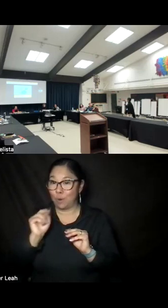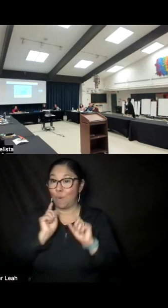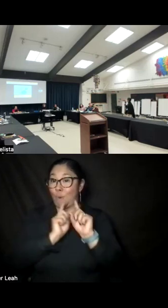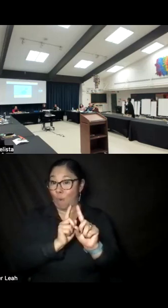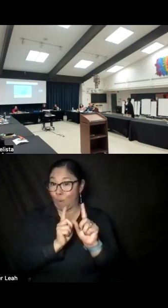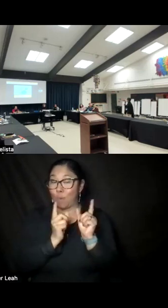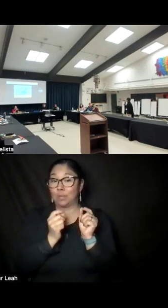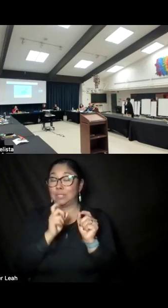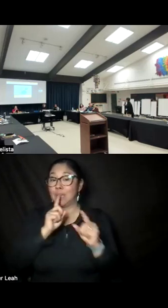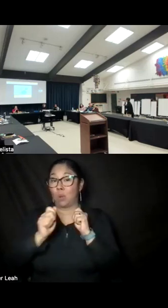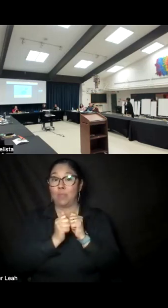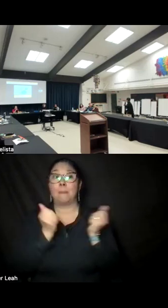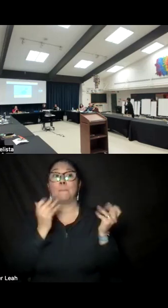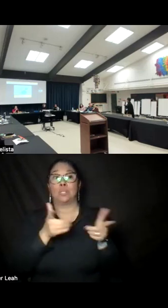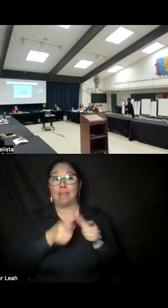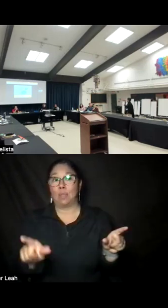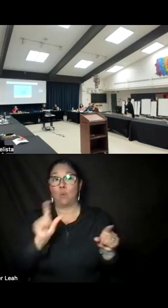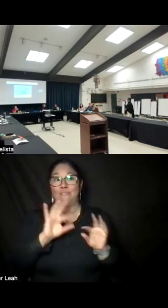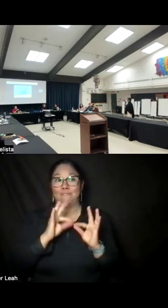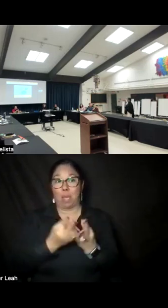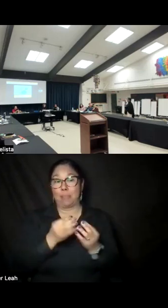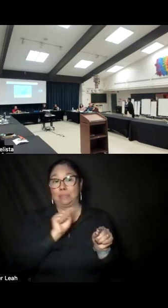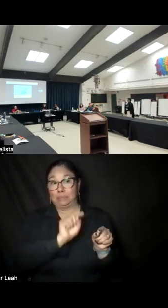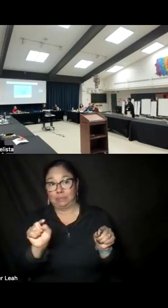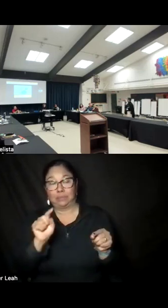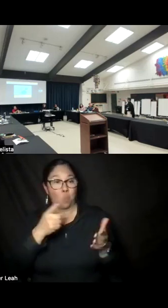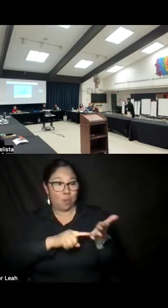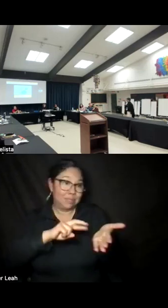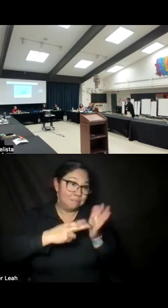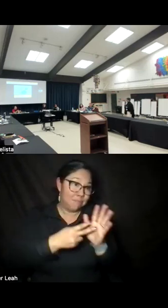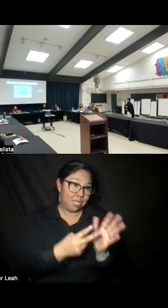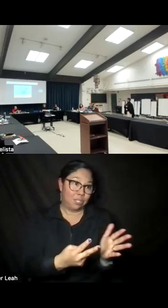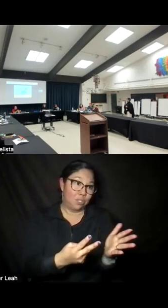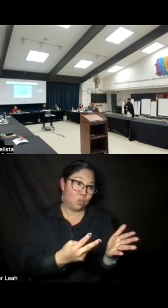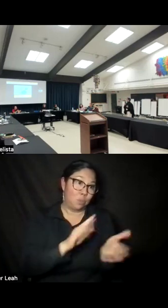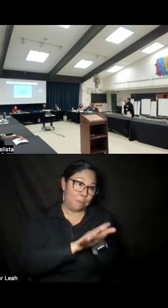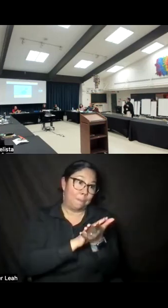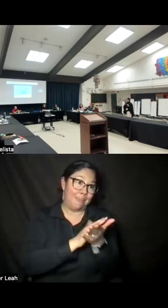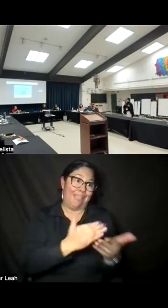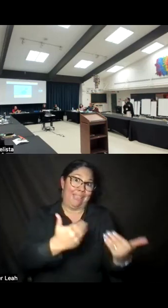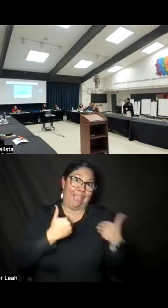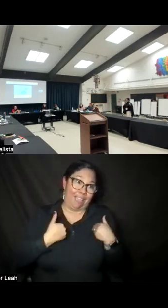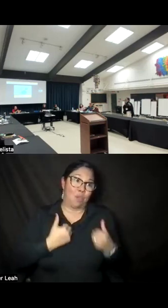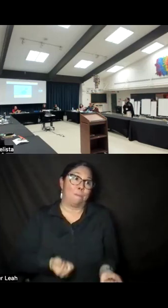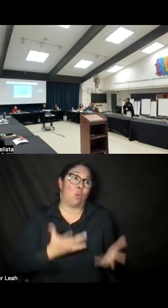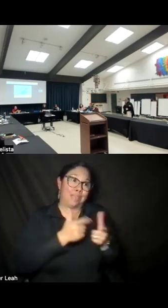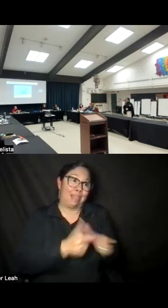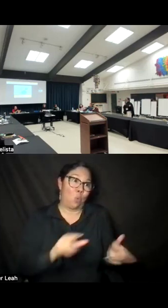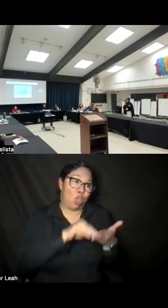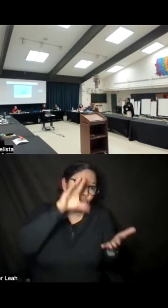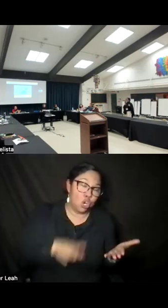to our multilingual families about what it means to be a multilingual learner, talking about what it means to be